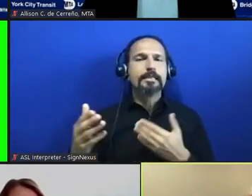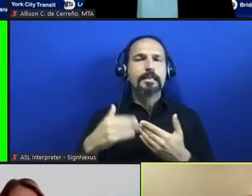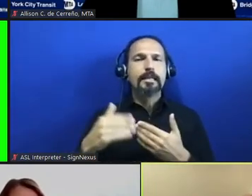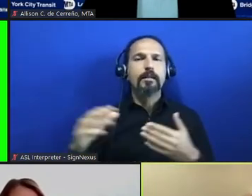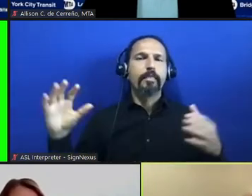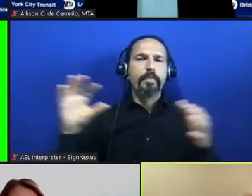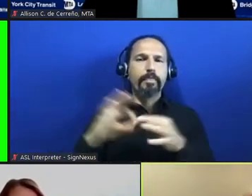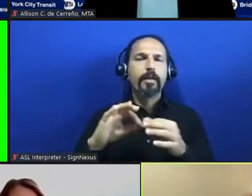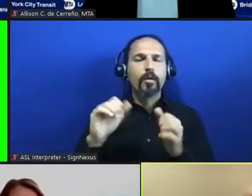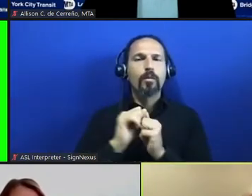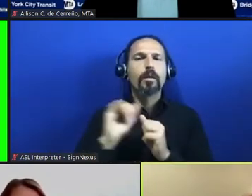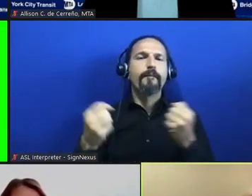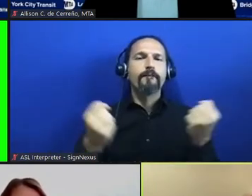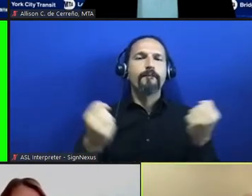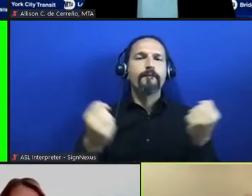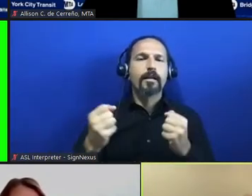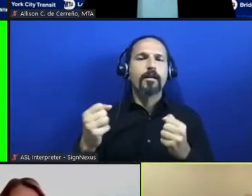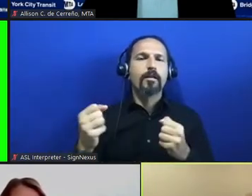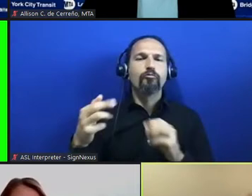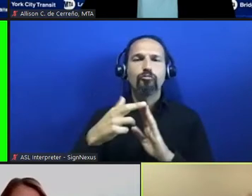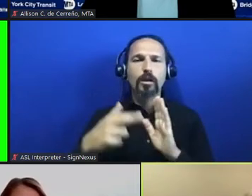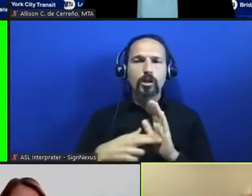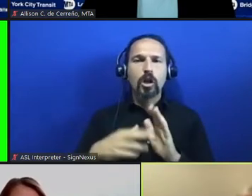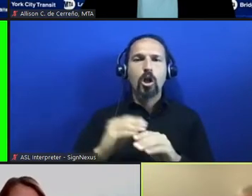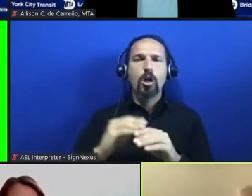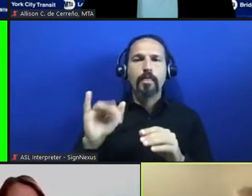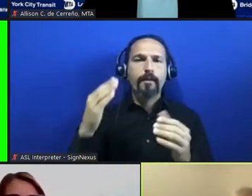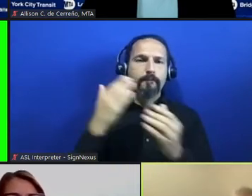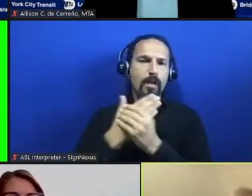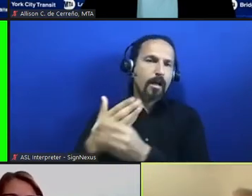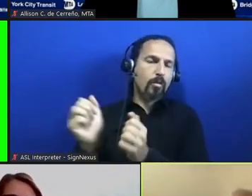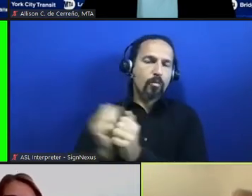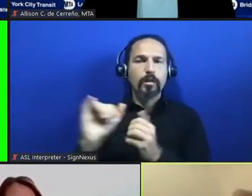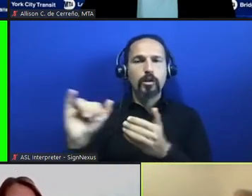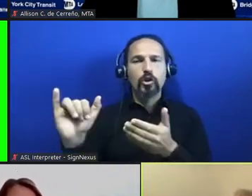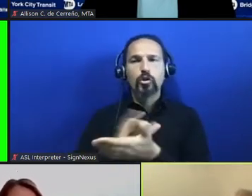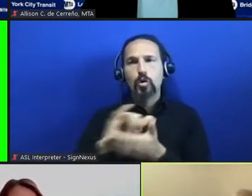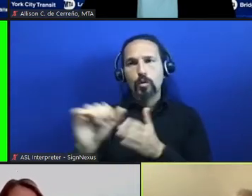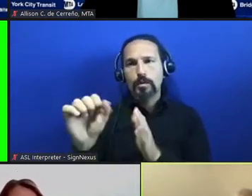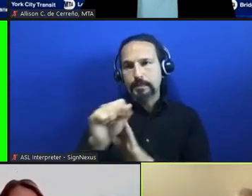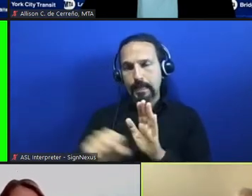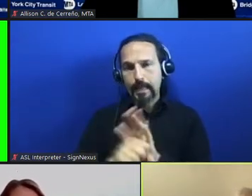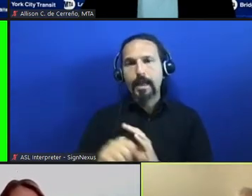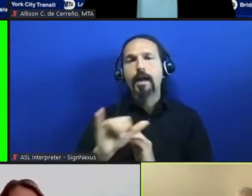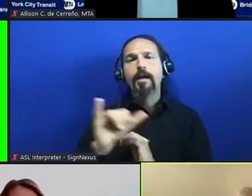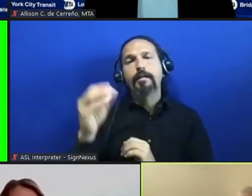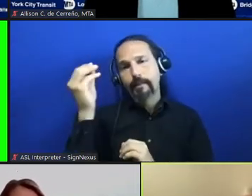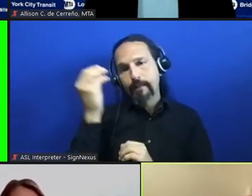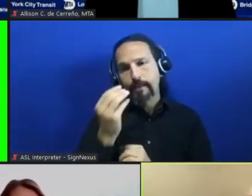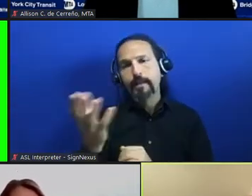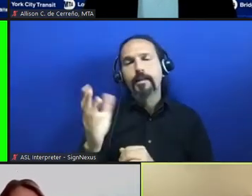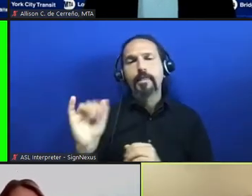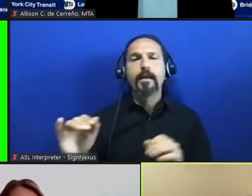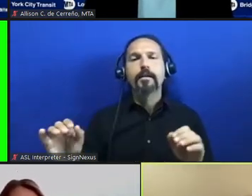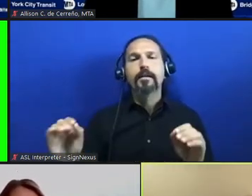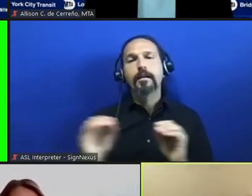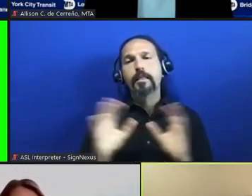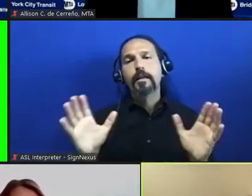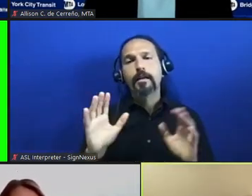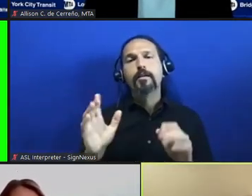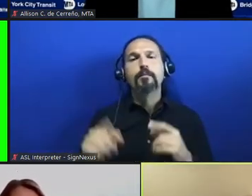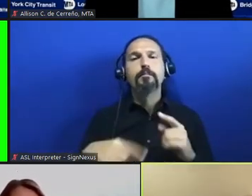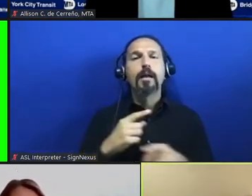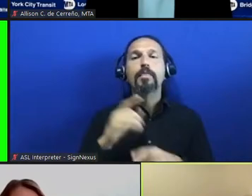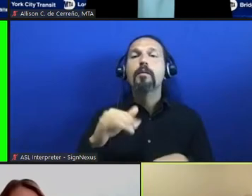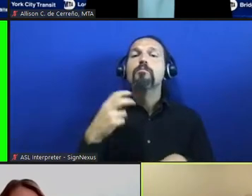with the vehicle registration information that's already on file with New York State secondly it's clear that the real problem with